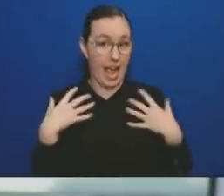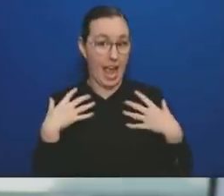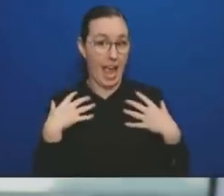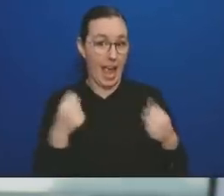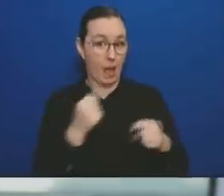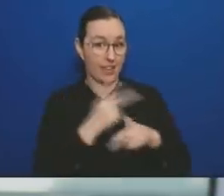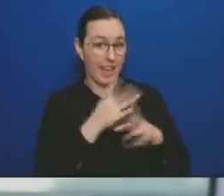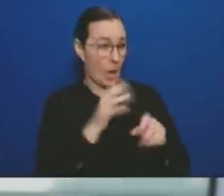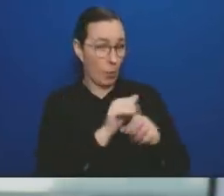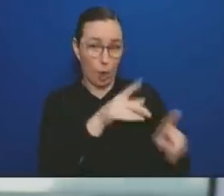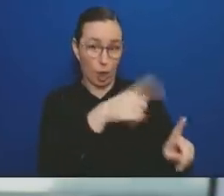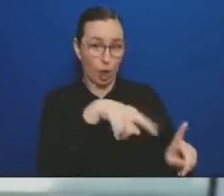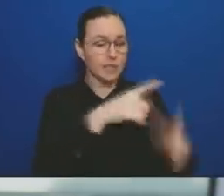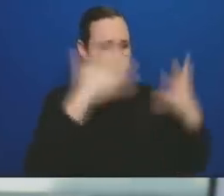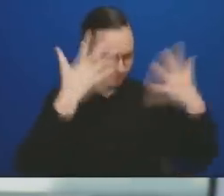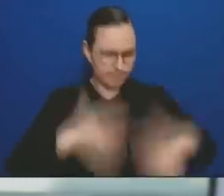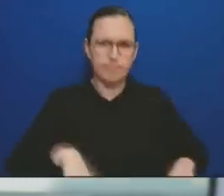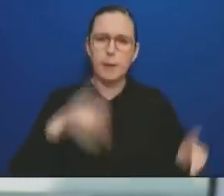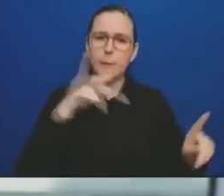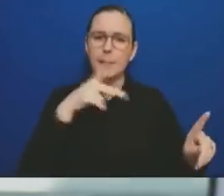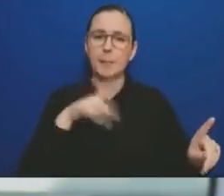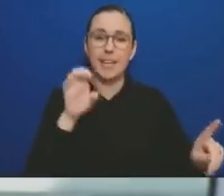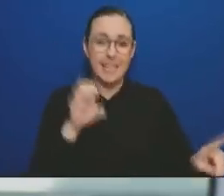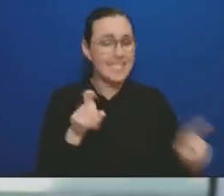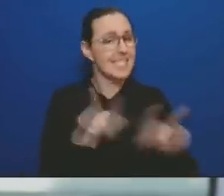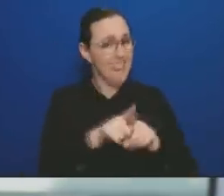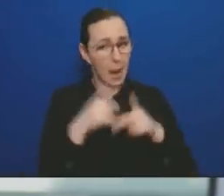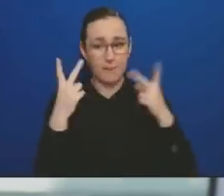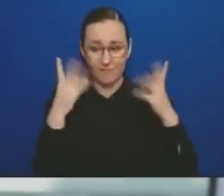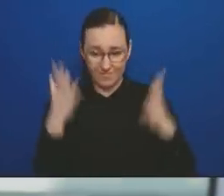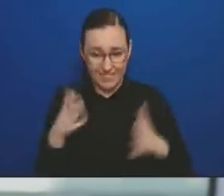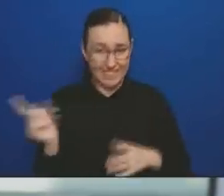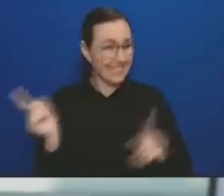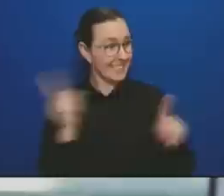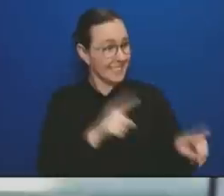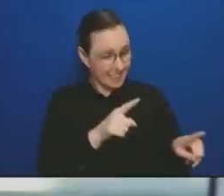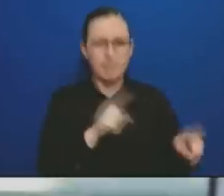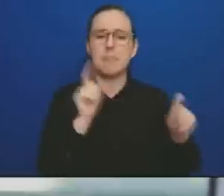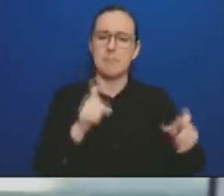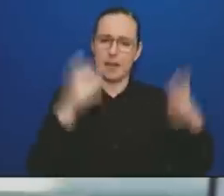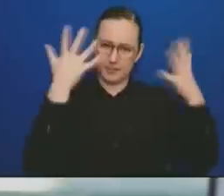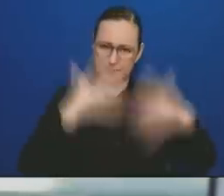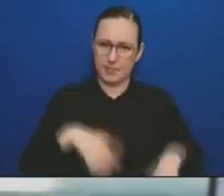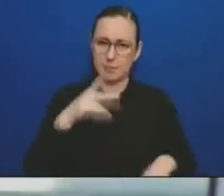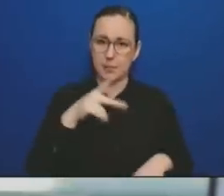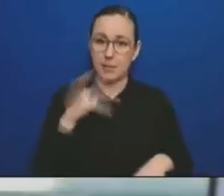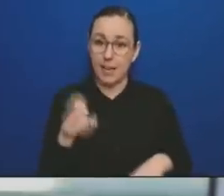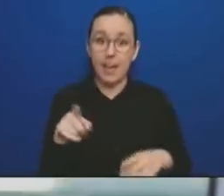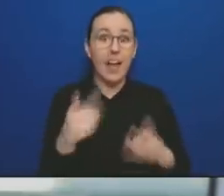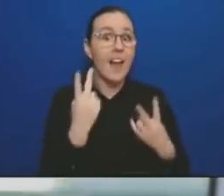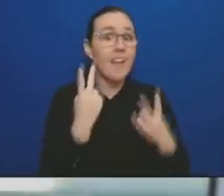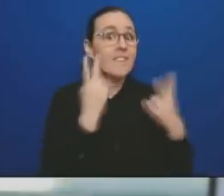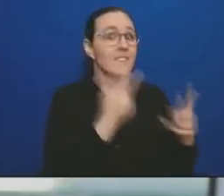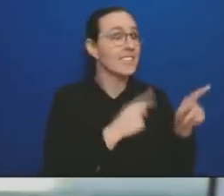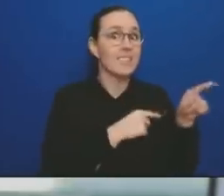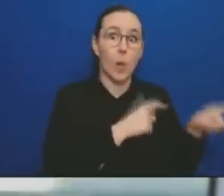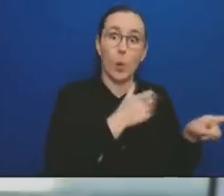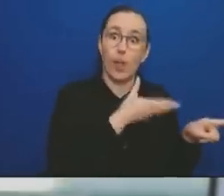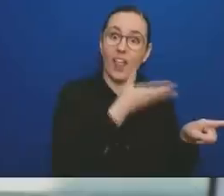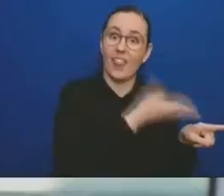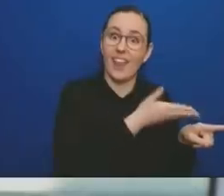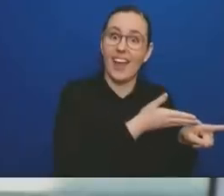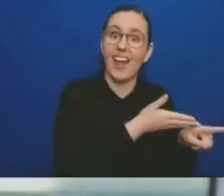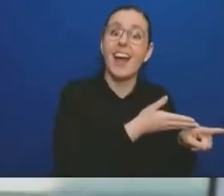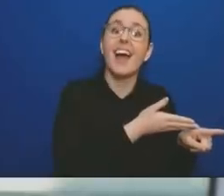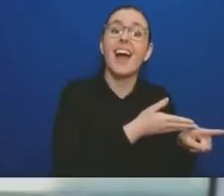for healthcare workers, and when visitors are in, making sure that they're wearing PPE, that they only visit the person that they're there to see.